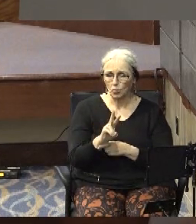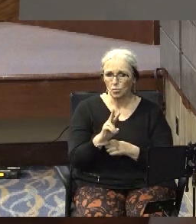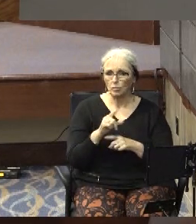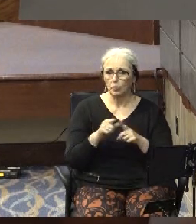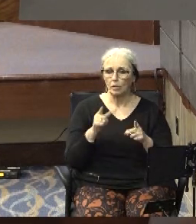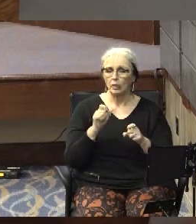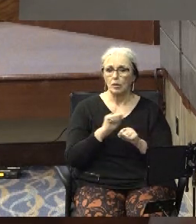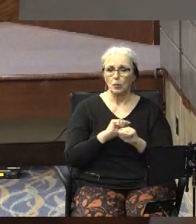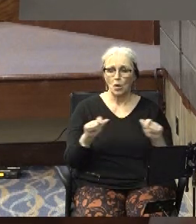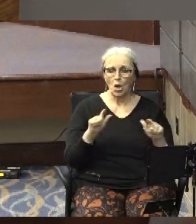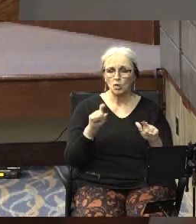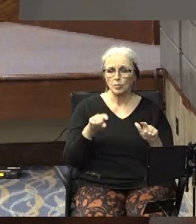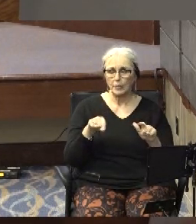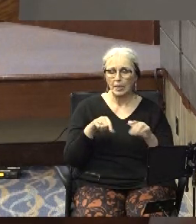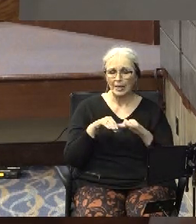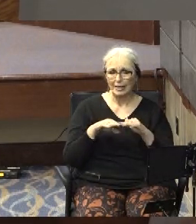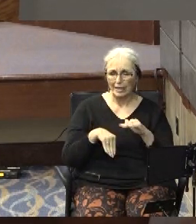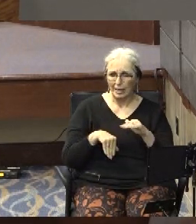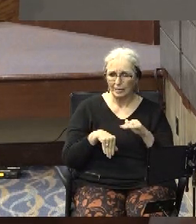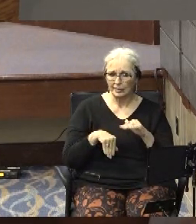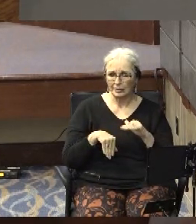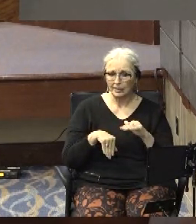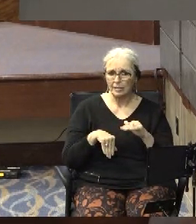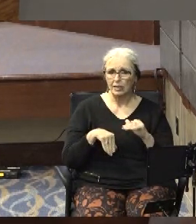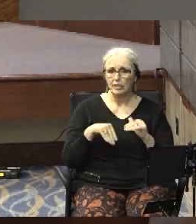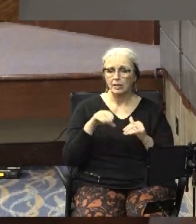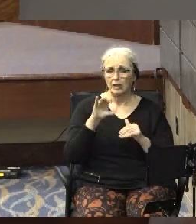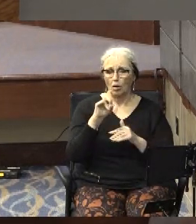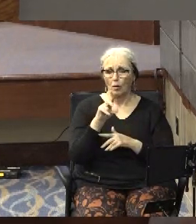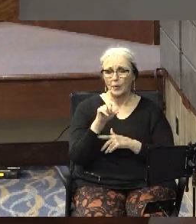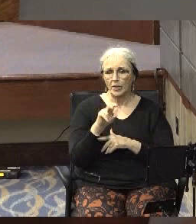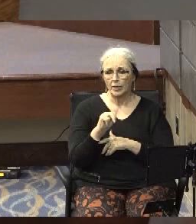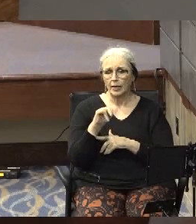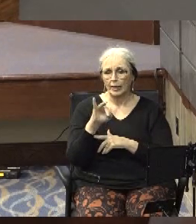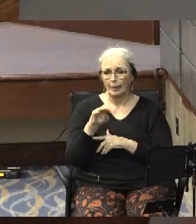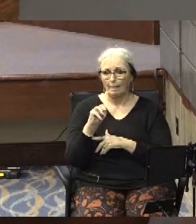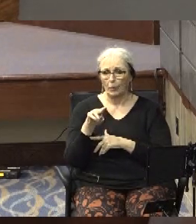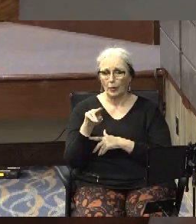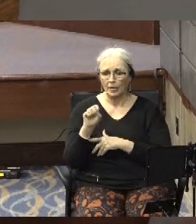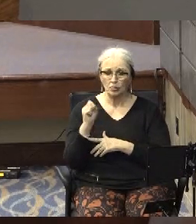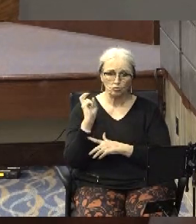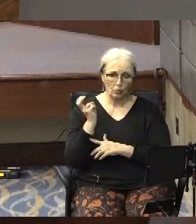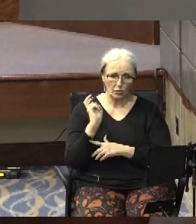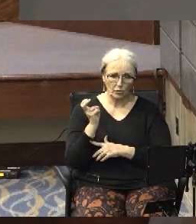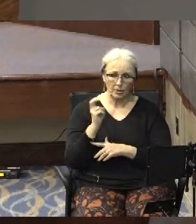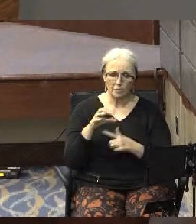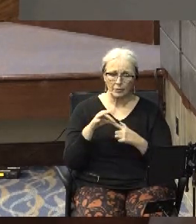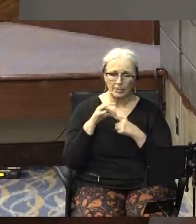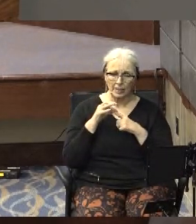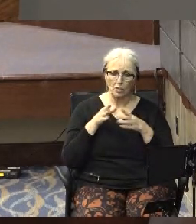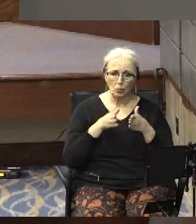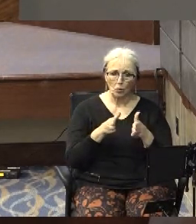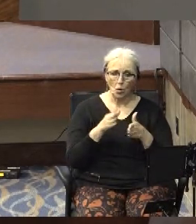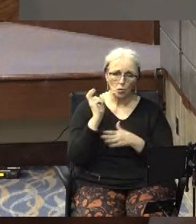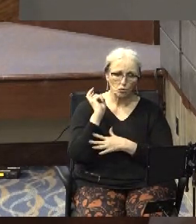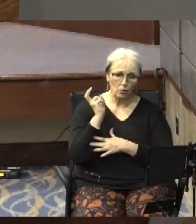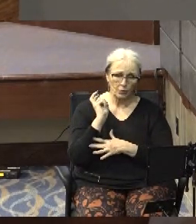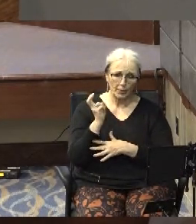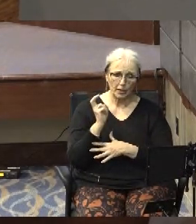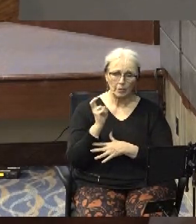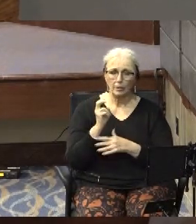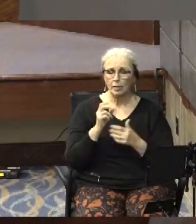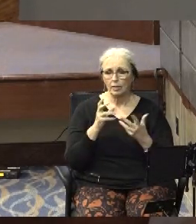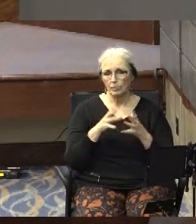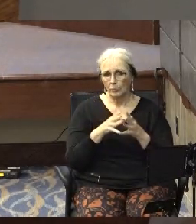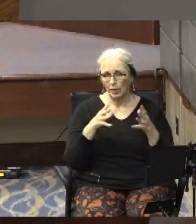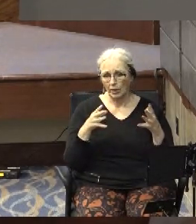to minimise our carbon footprints. Transportation, in particular road transportation, contributes a